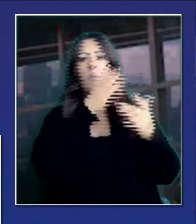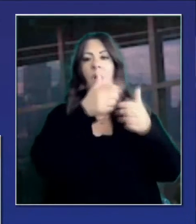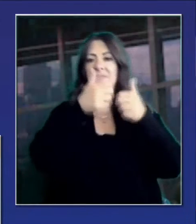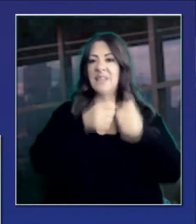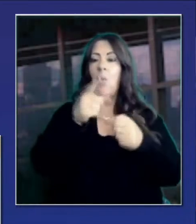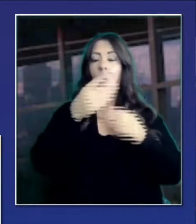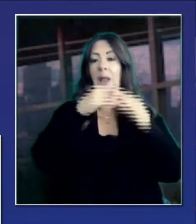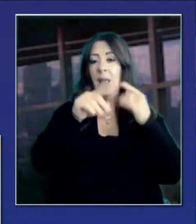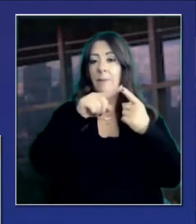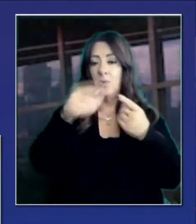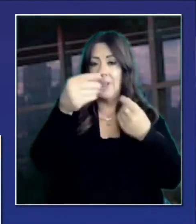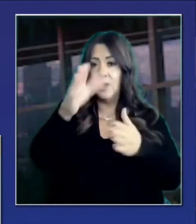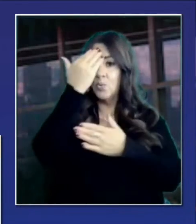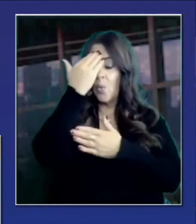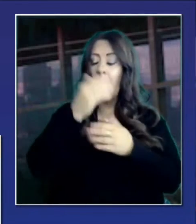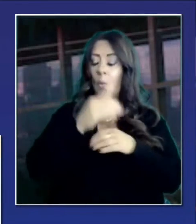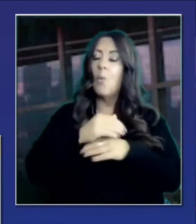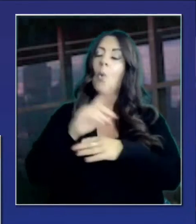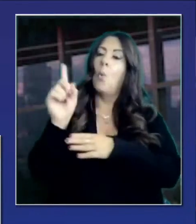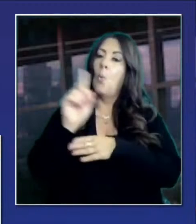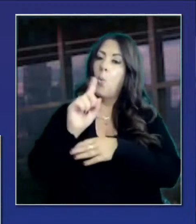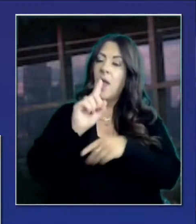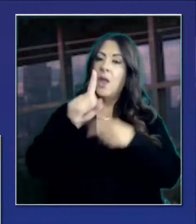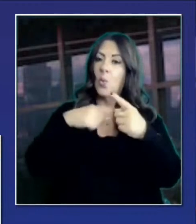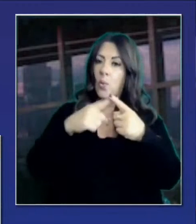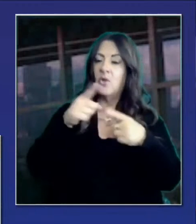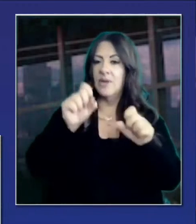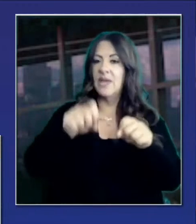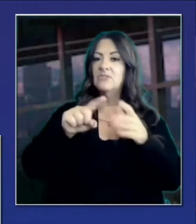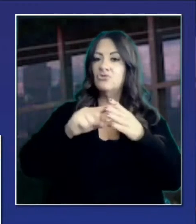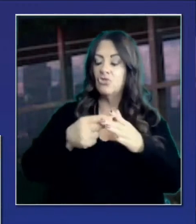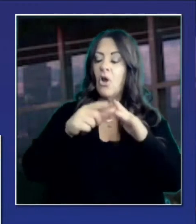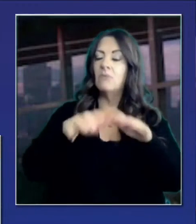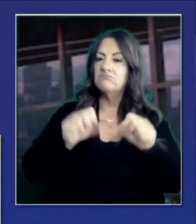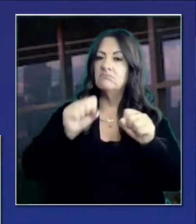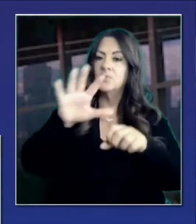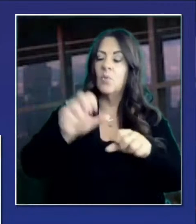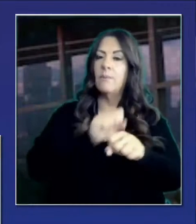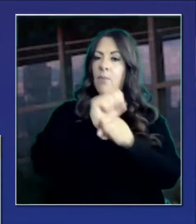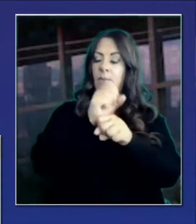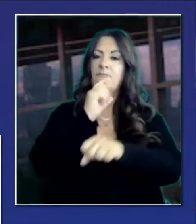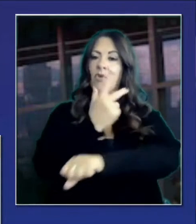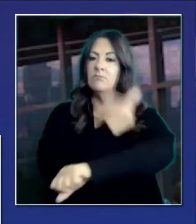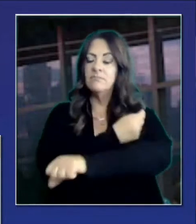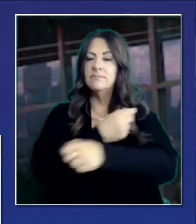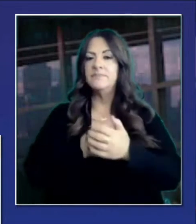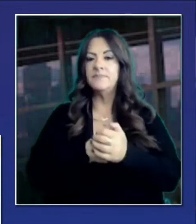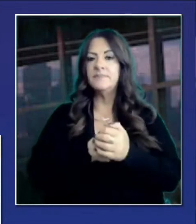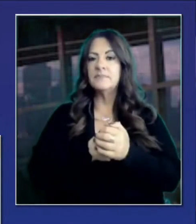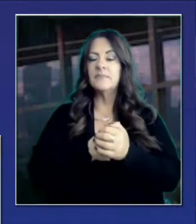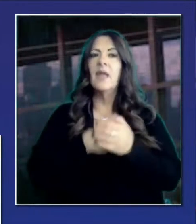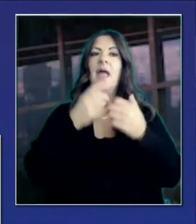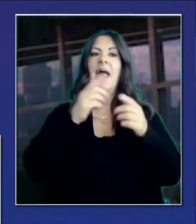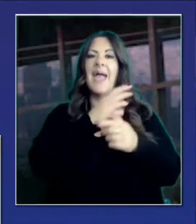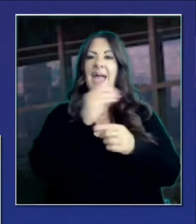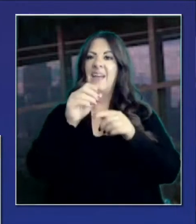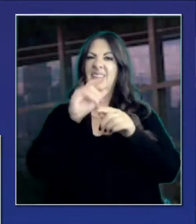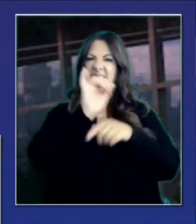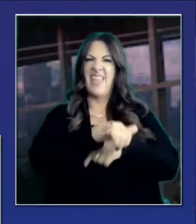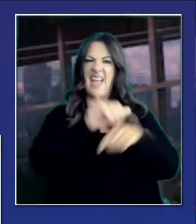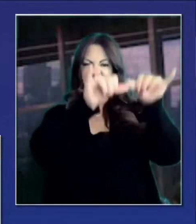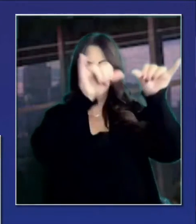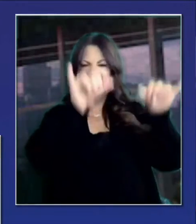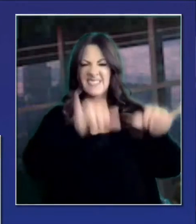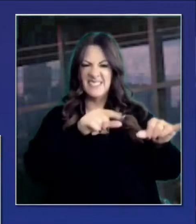the ability to have all that data automatically shared, not only with the state, but ultimately allow us to